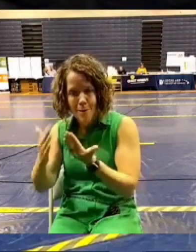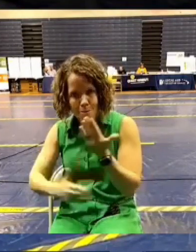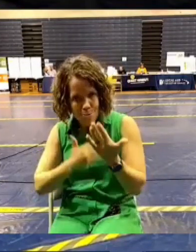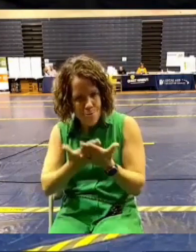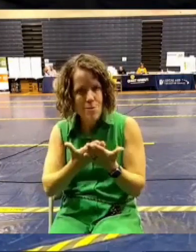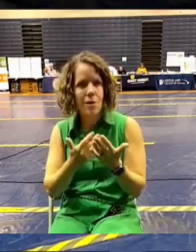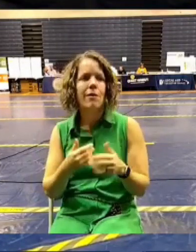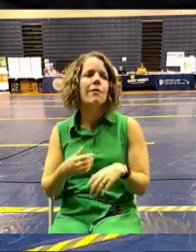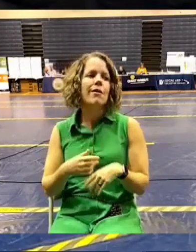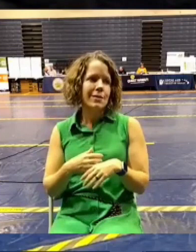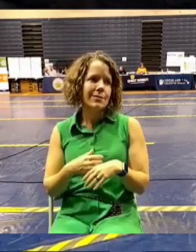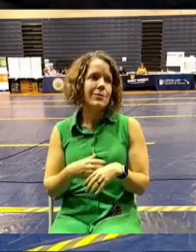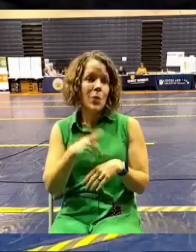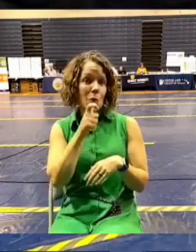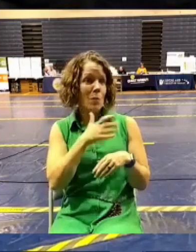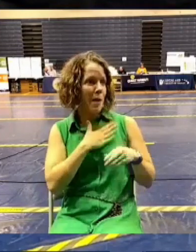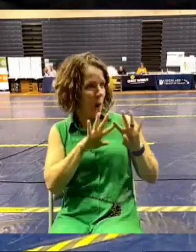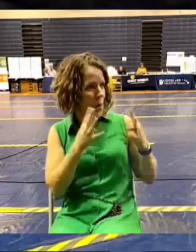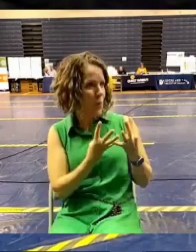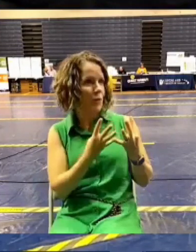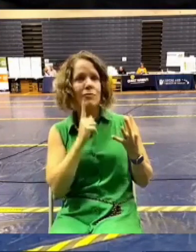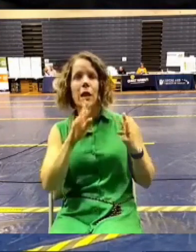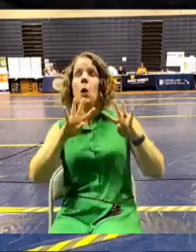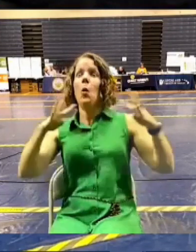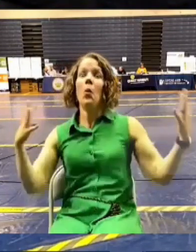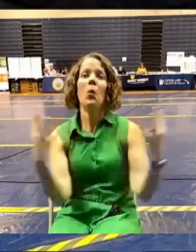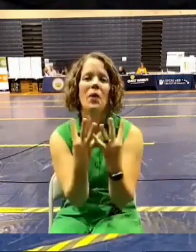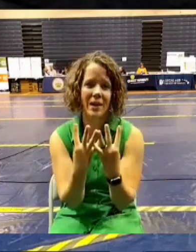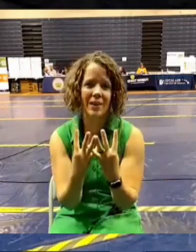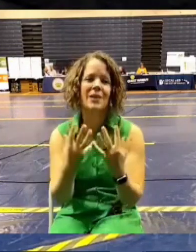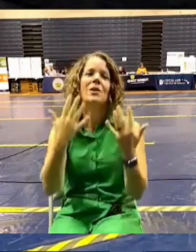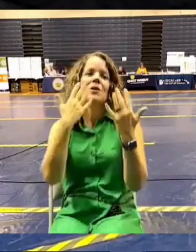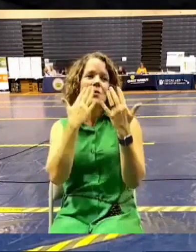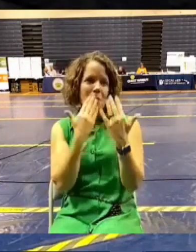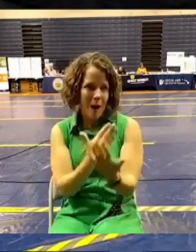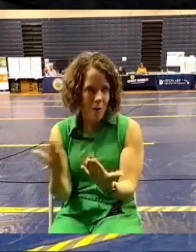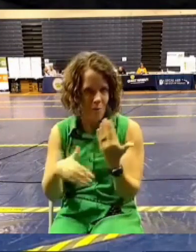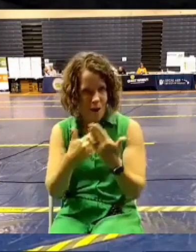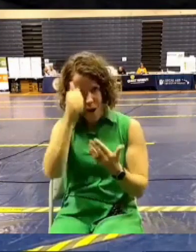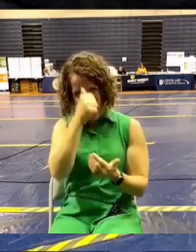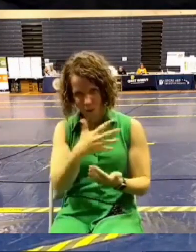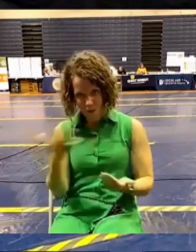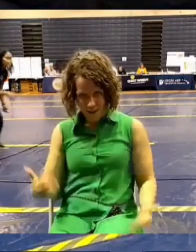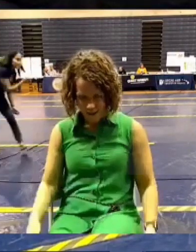of you that we are, you know, a hui, we're all a hui. So mahalo ya oko. Aloha.